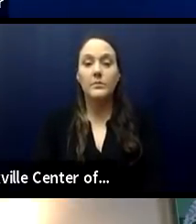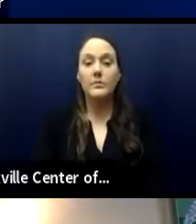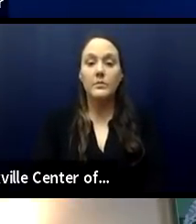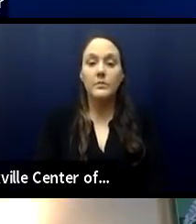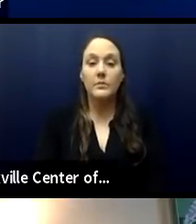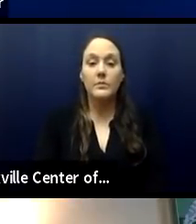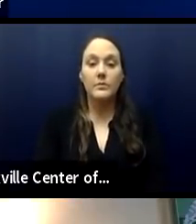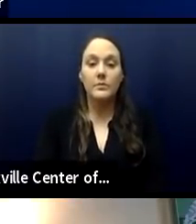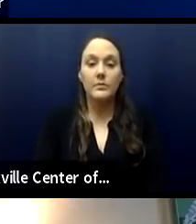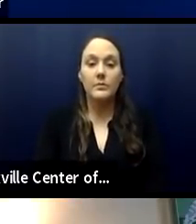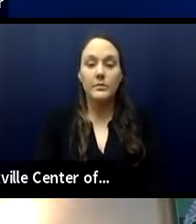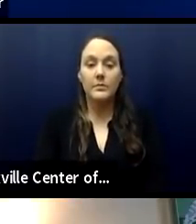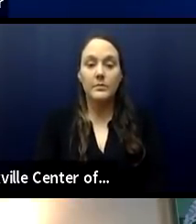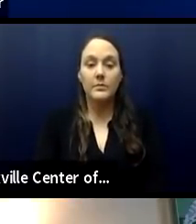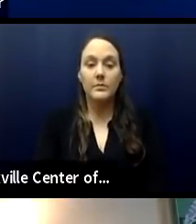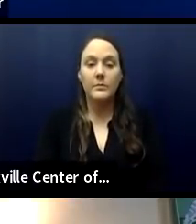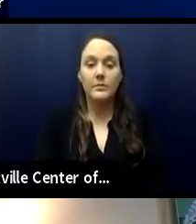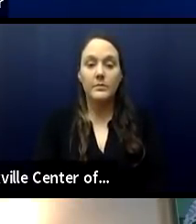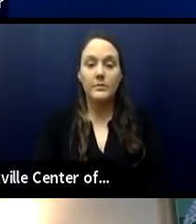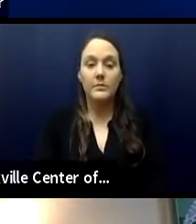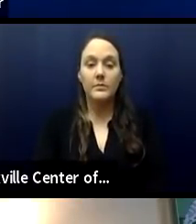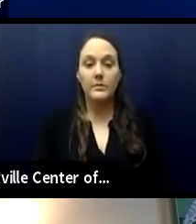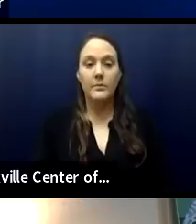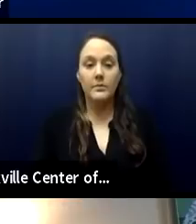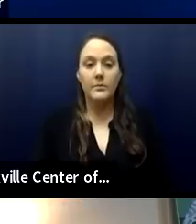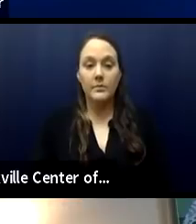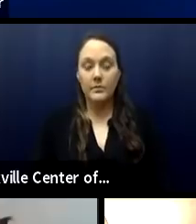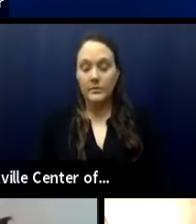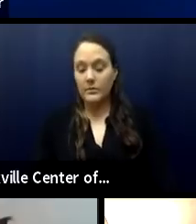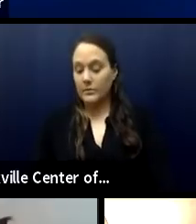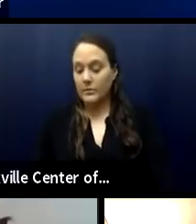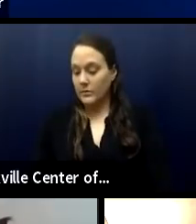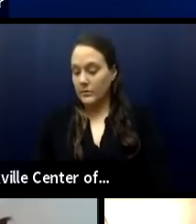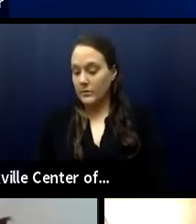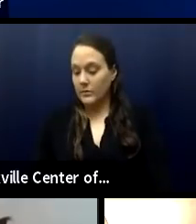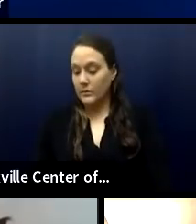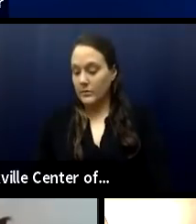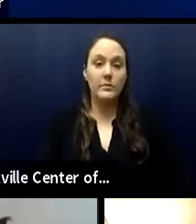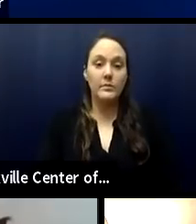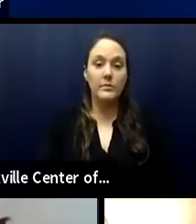Okay, there we go. There we go. Thank you. We can see you and hear you. Thanks.